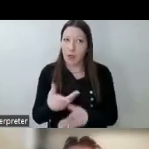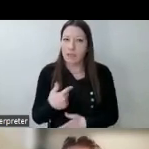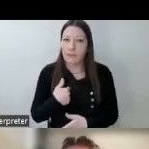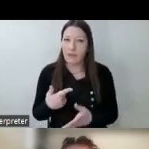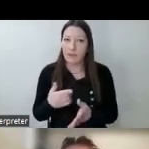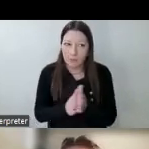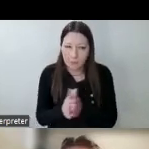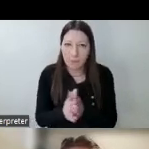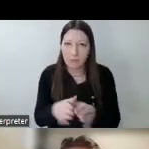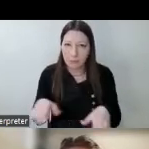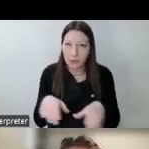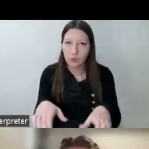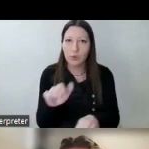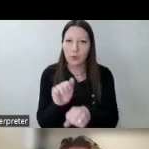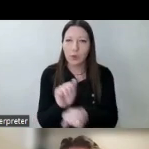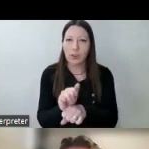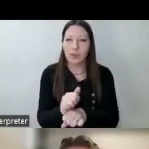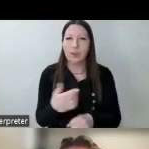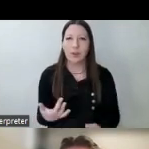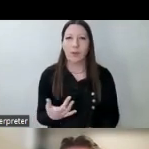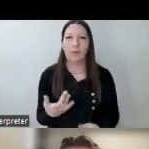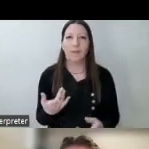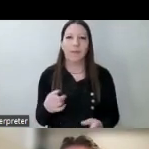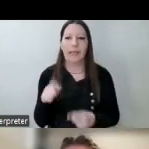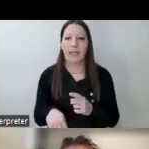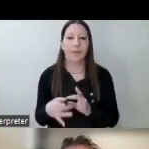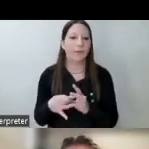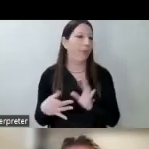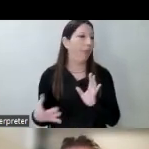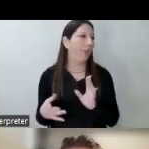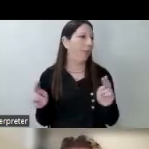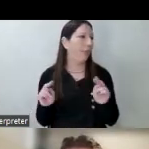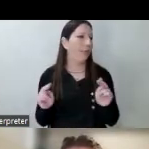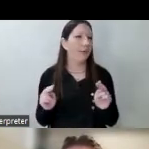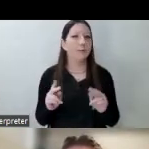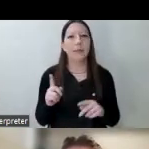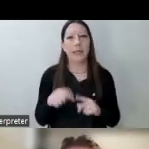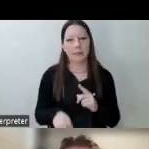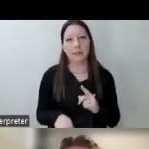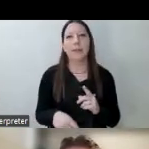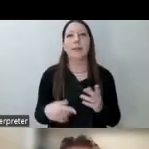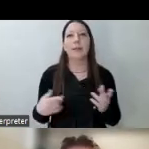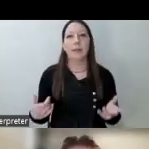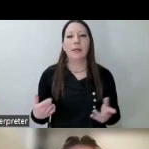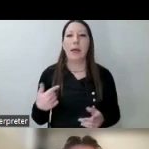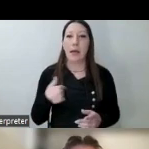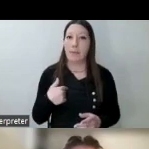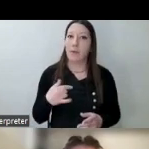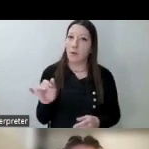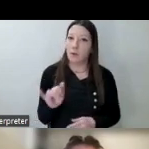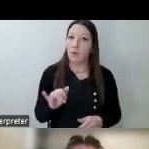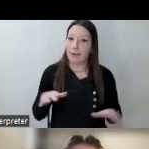as there are definite biases and implications for me to consider, not only as a researcher, but also as an active community member.